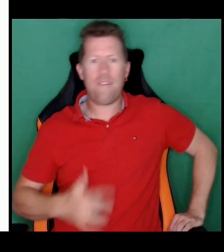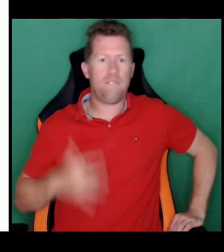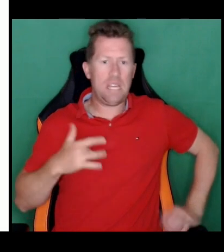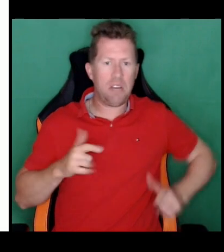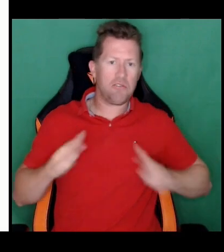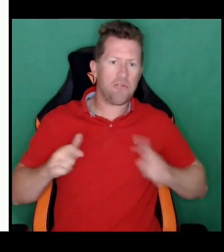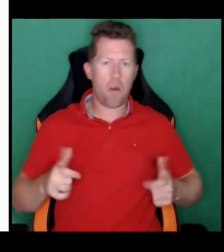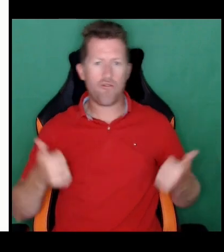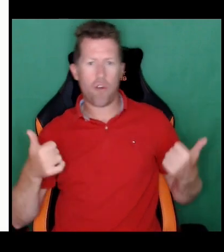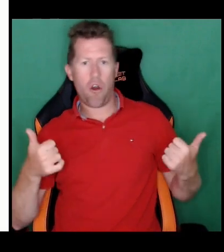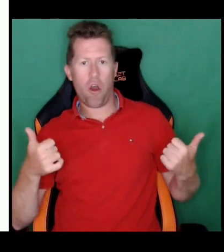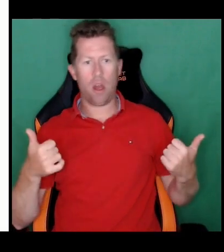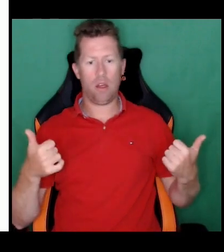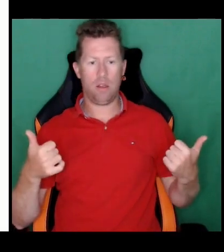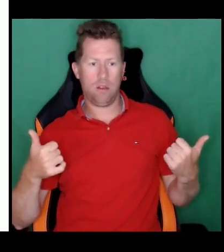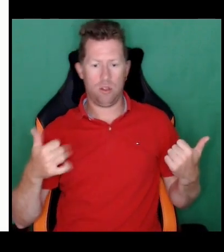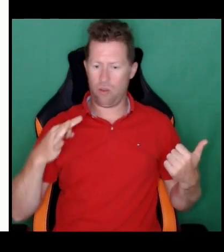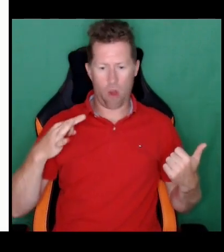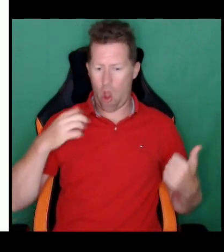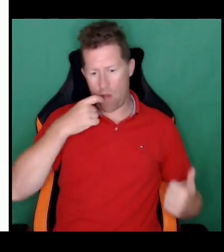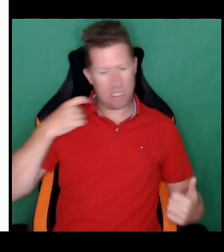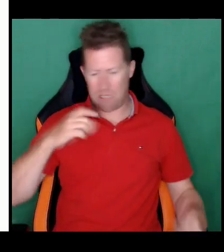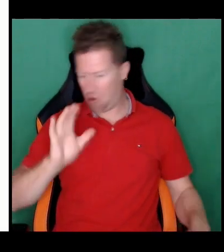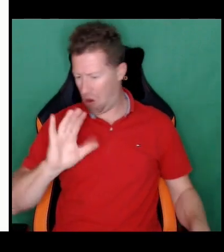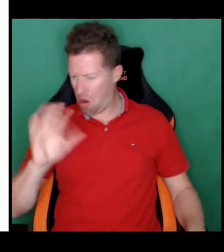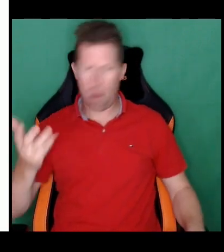control. They do not believe that they're addicted.